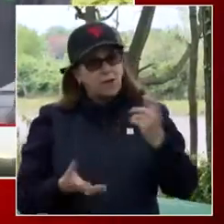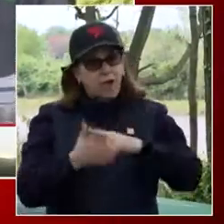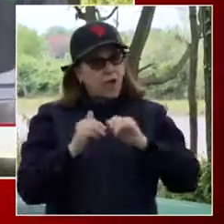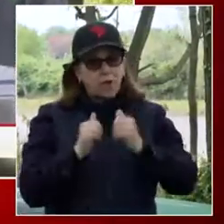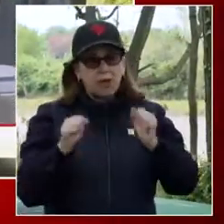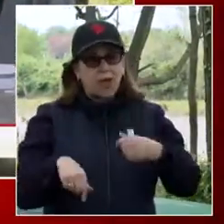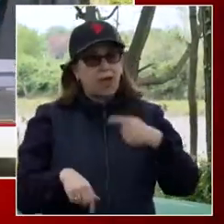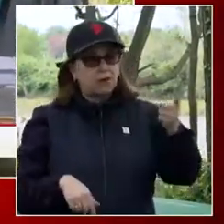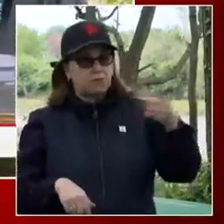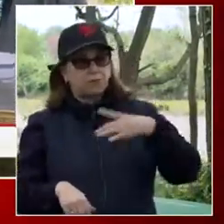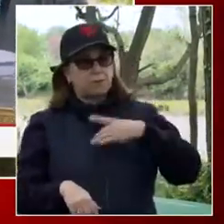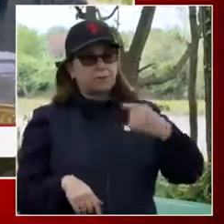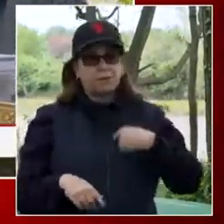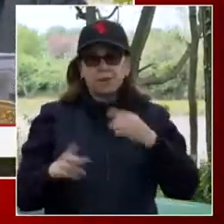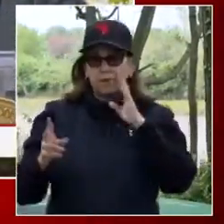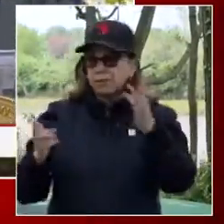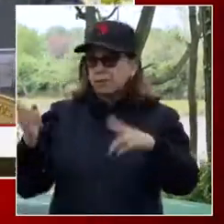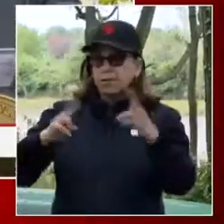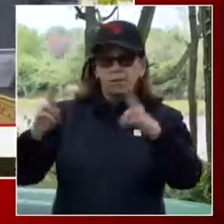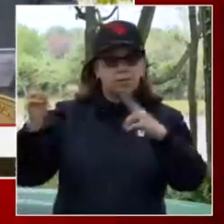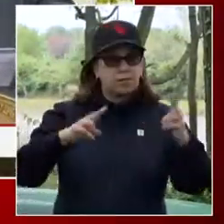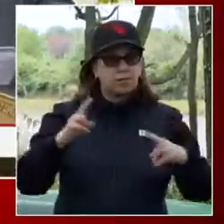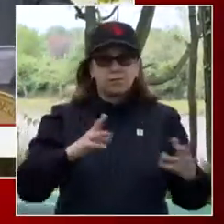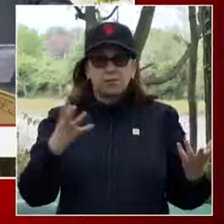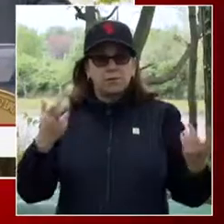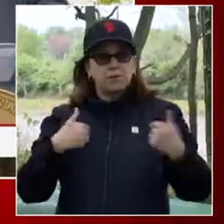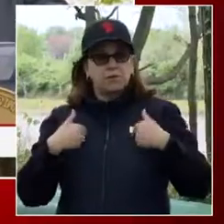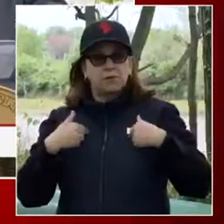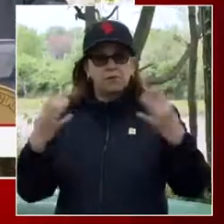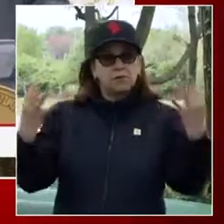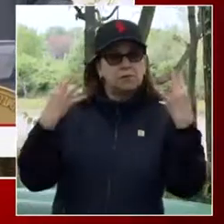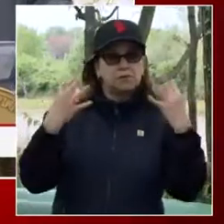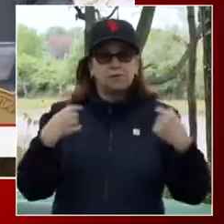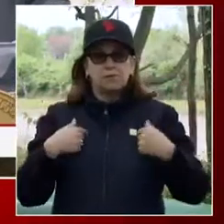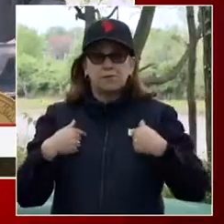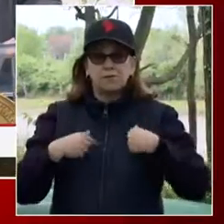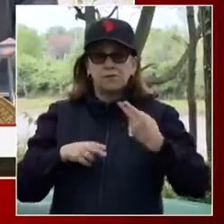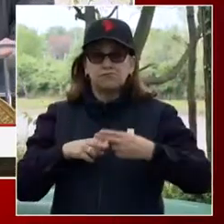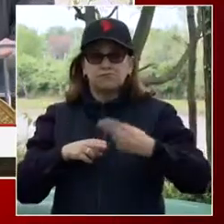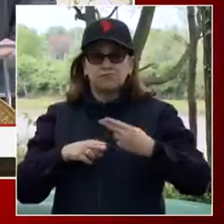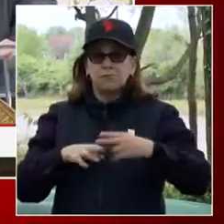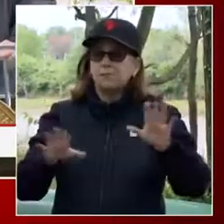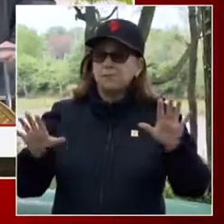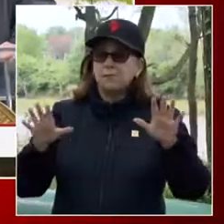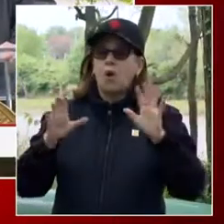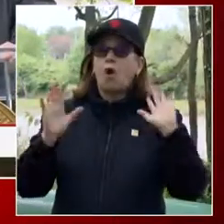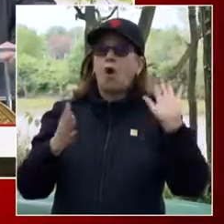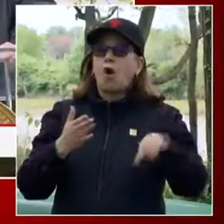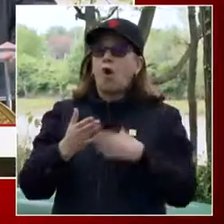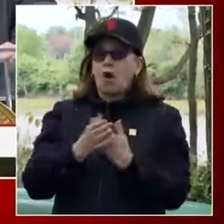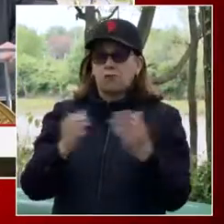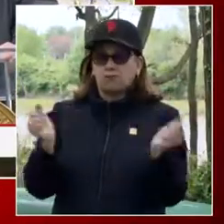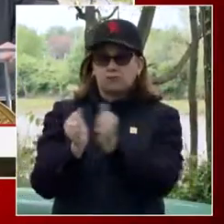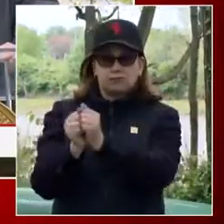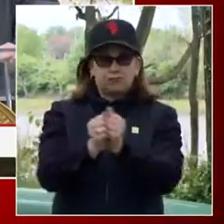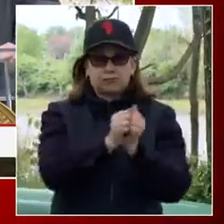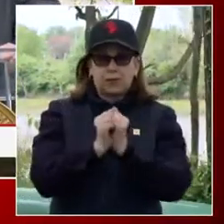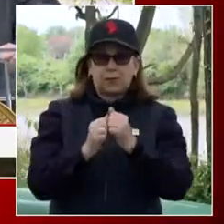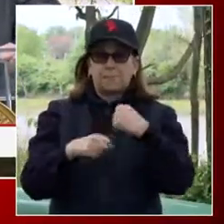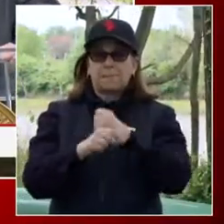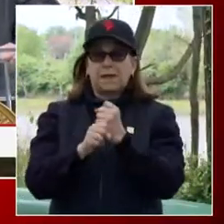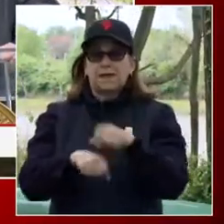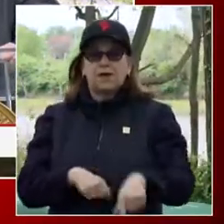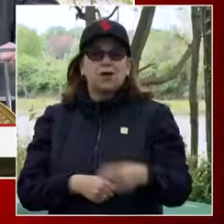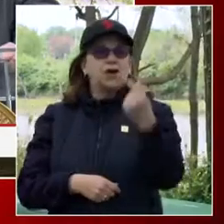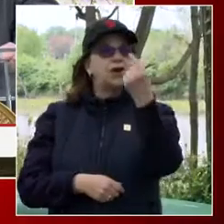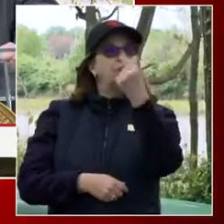so that is a great distinction to have sustainable green cities, to have our businesses, our residents care deeply about winning